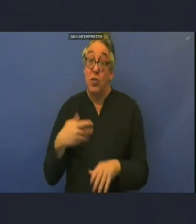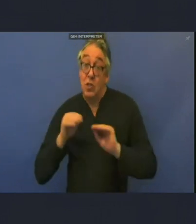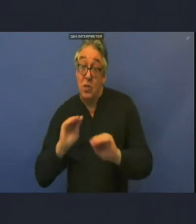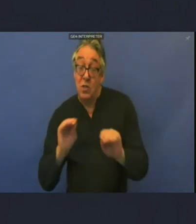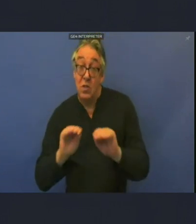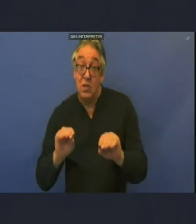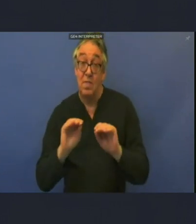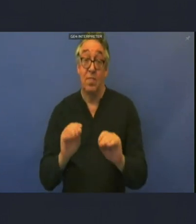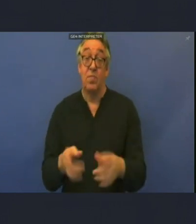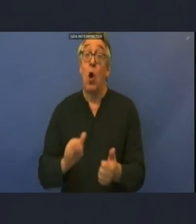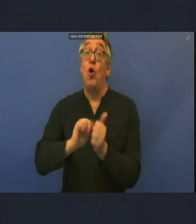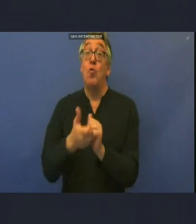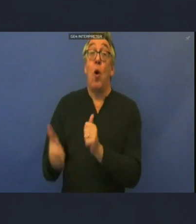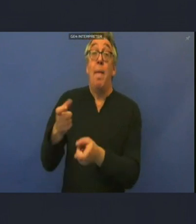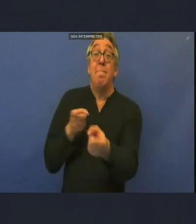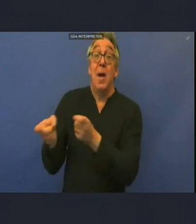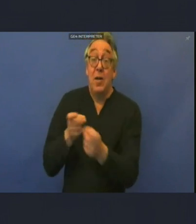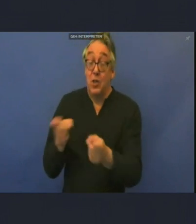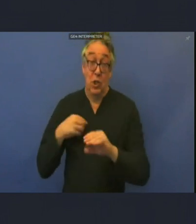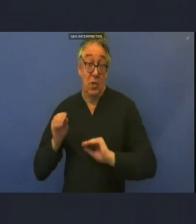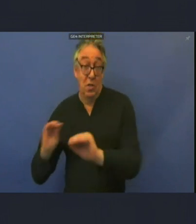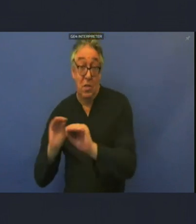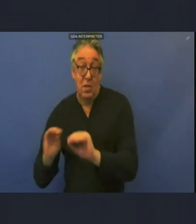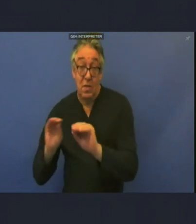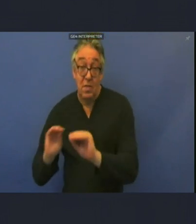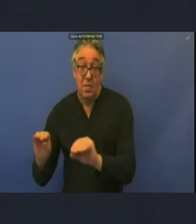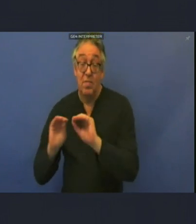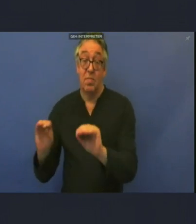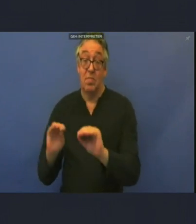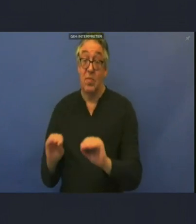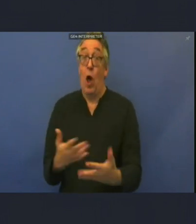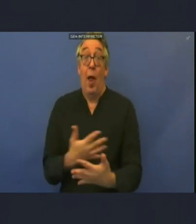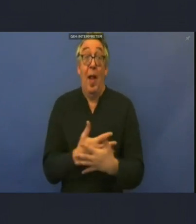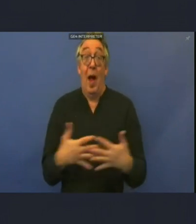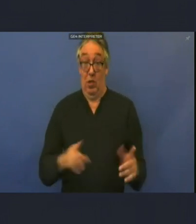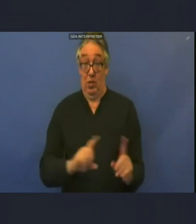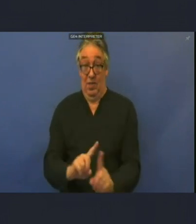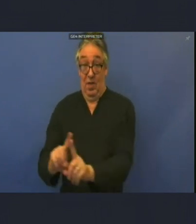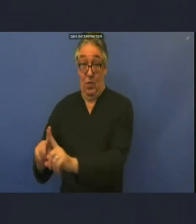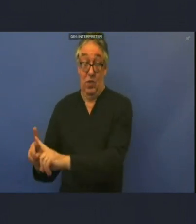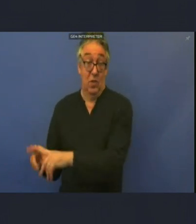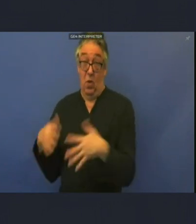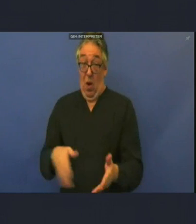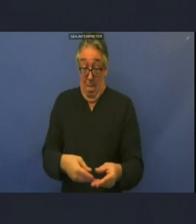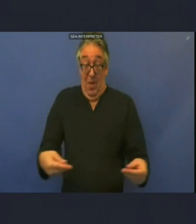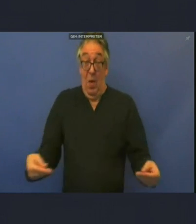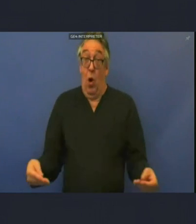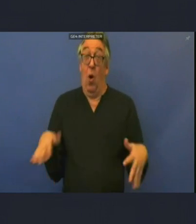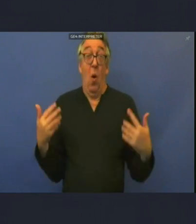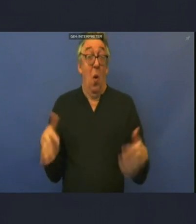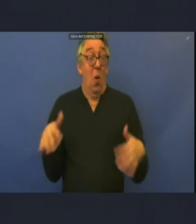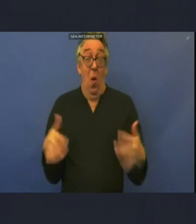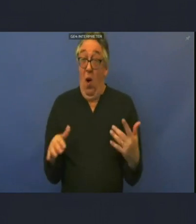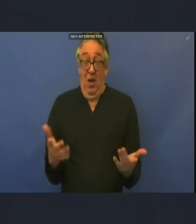And this is fantastic and it's still making a difference. It's still providing free education